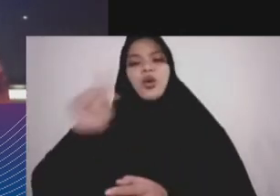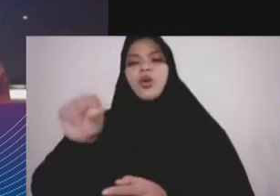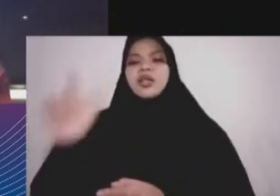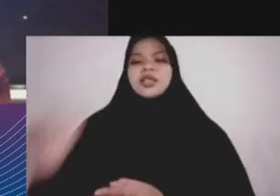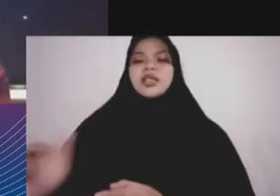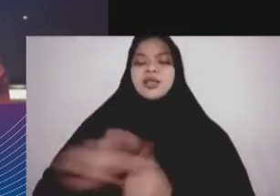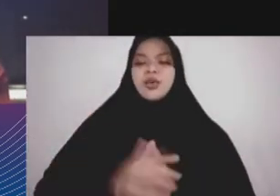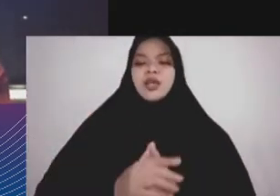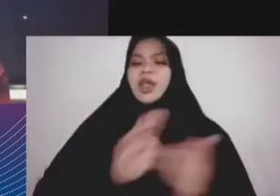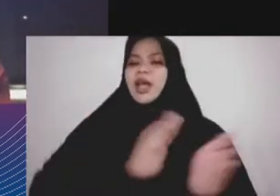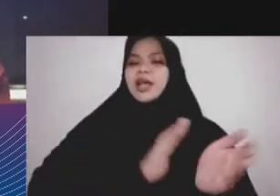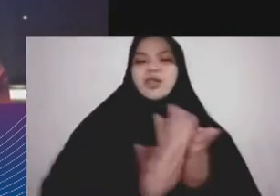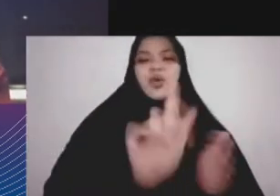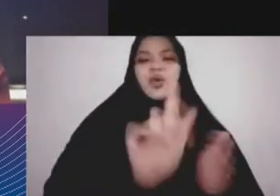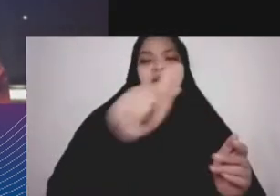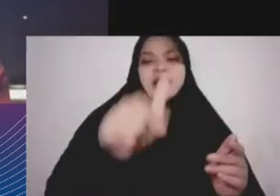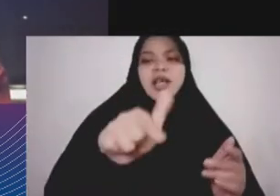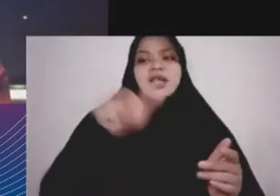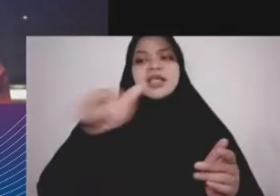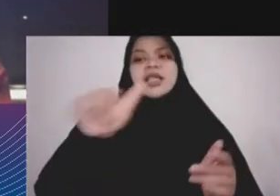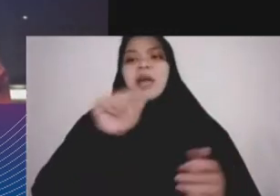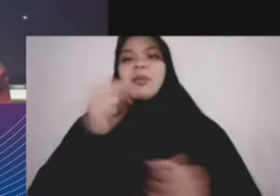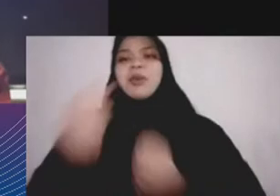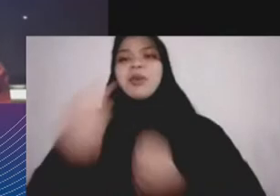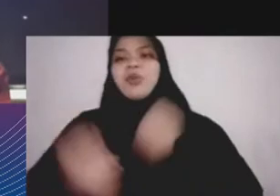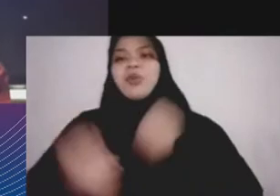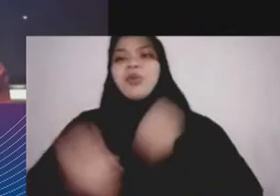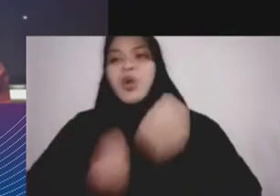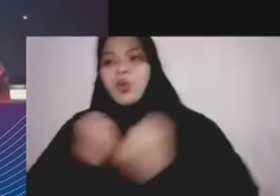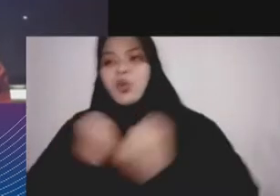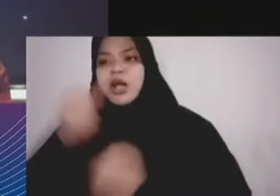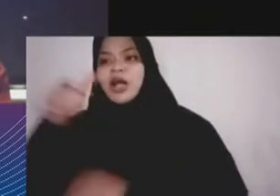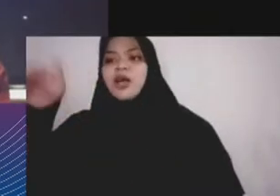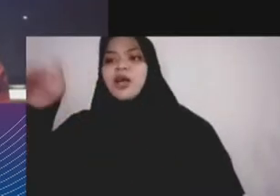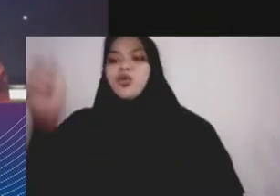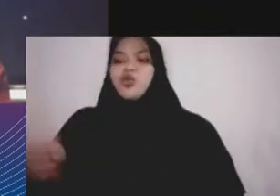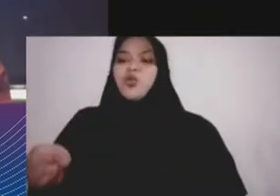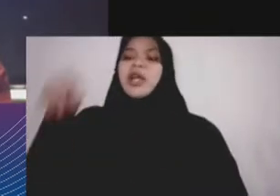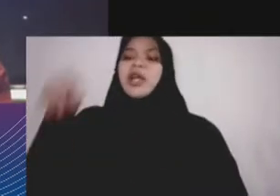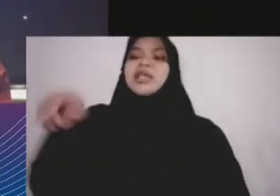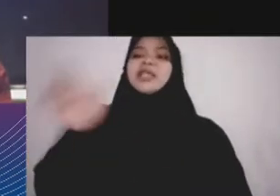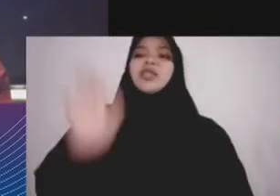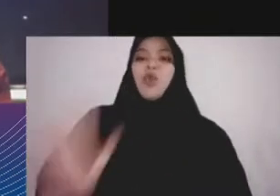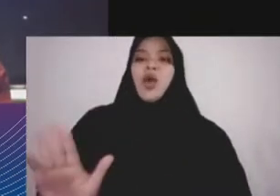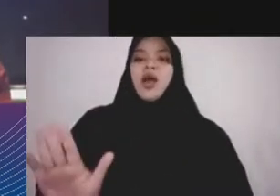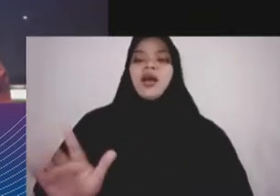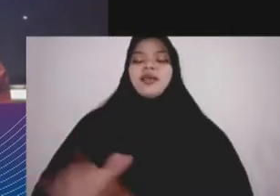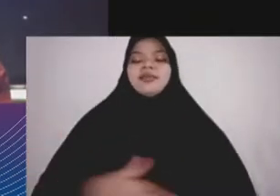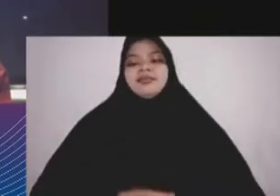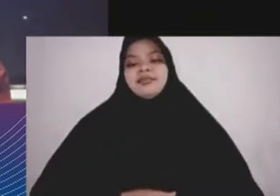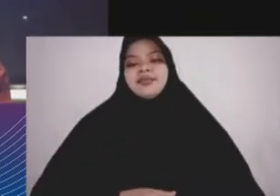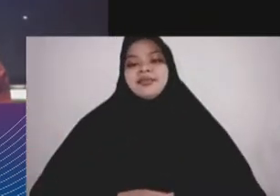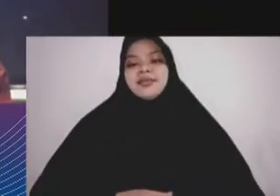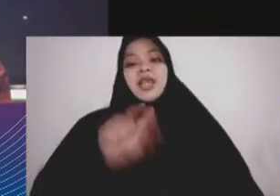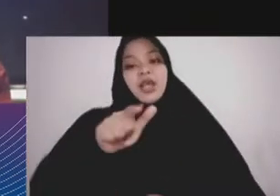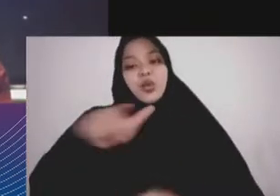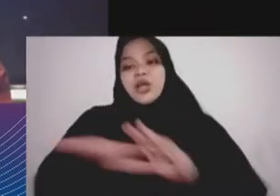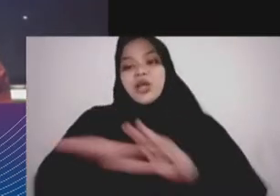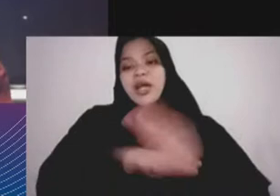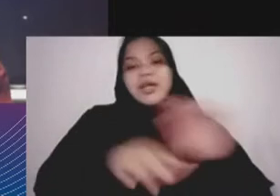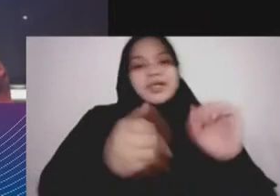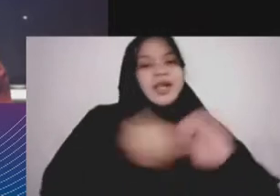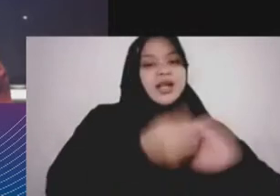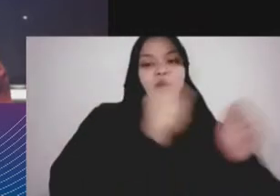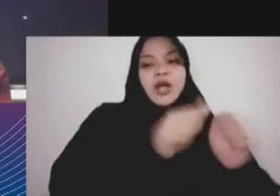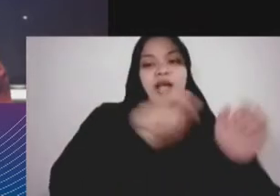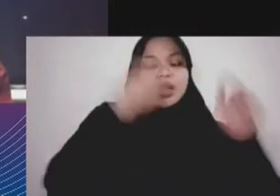who is doing this, the punishment is this, okay, so based on the cases. So that's why it's not going to be controversial